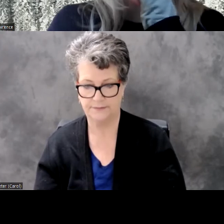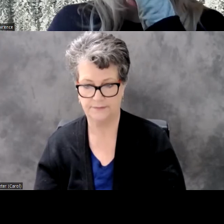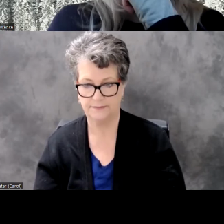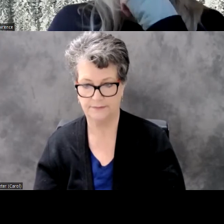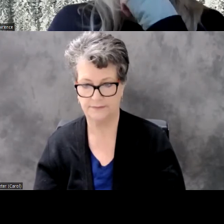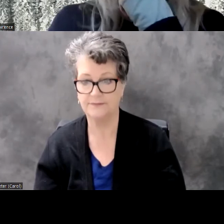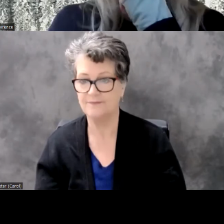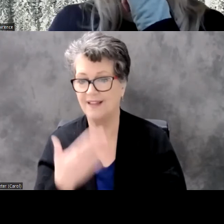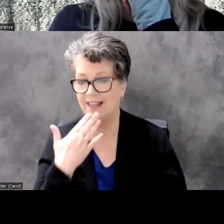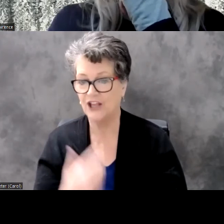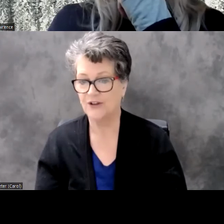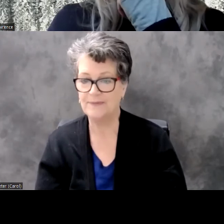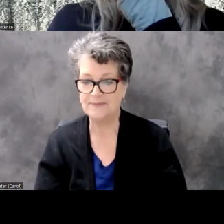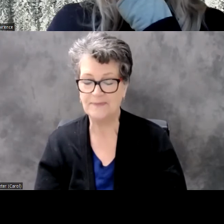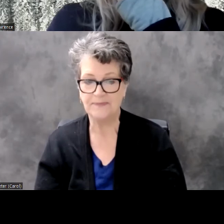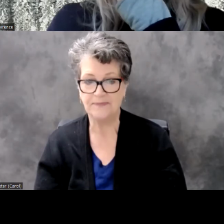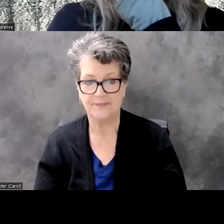Thank you.